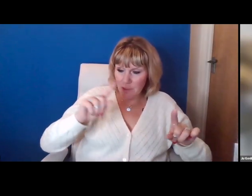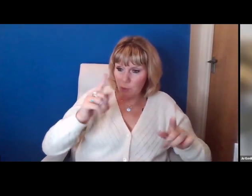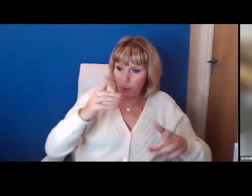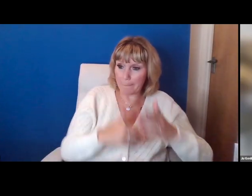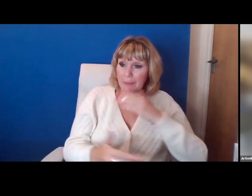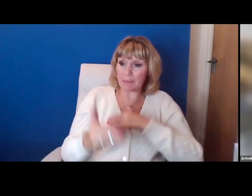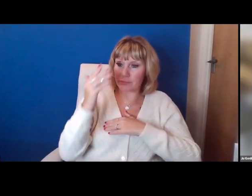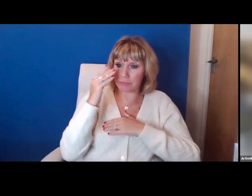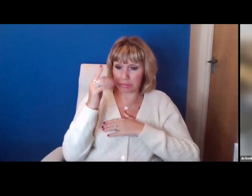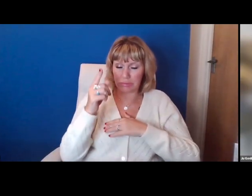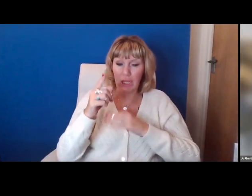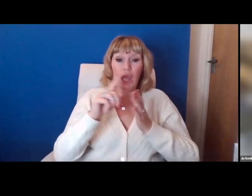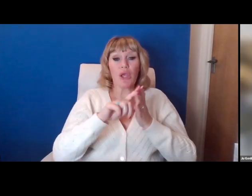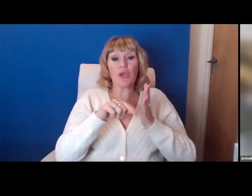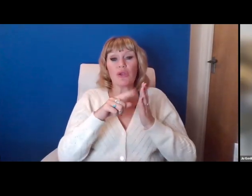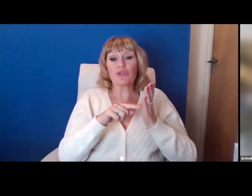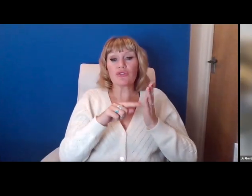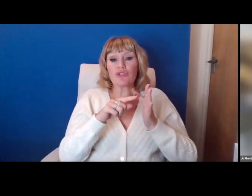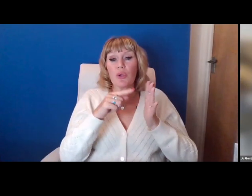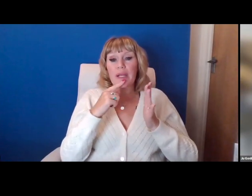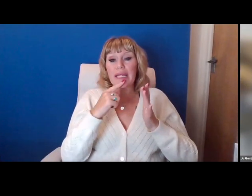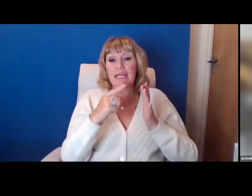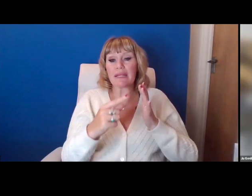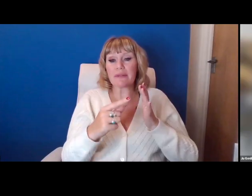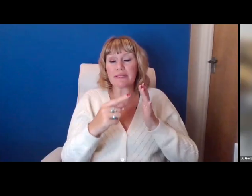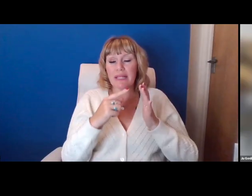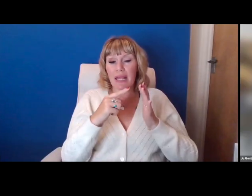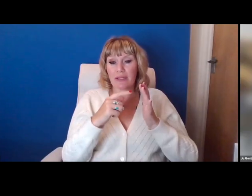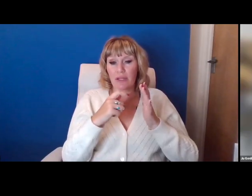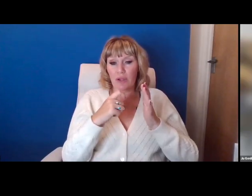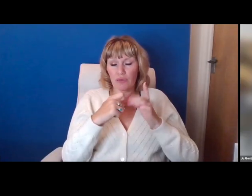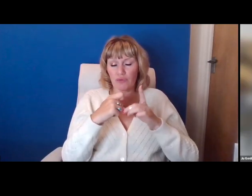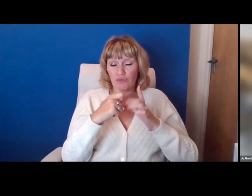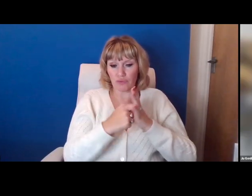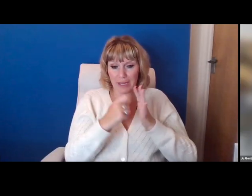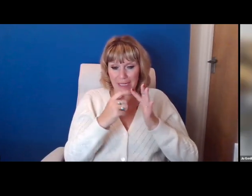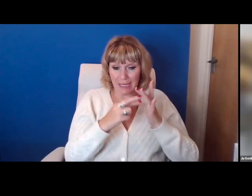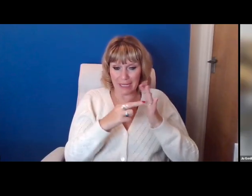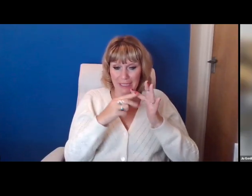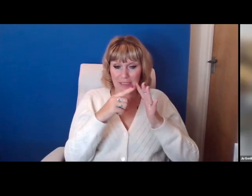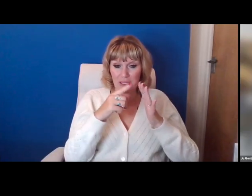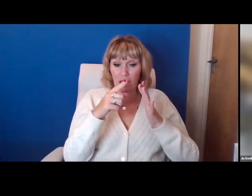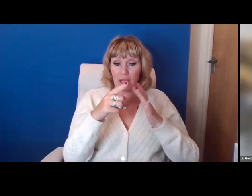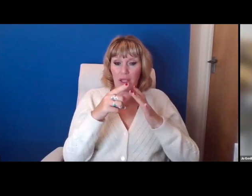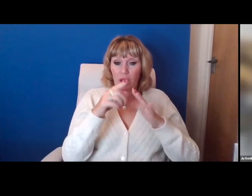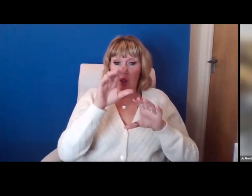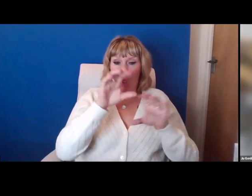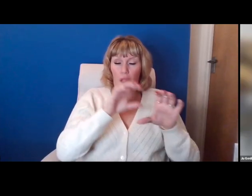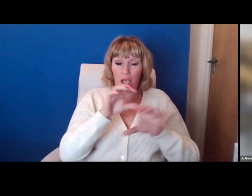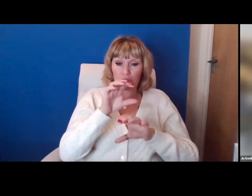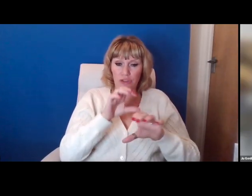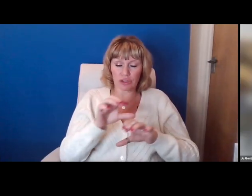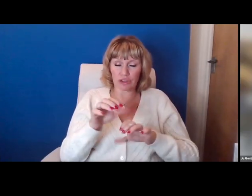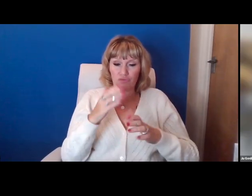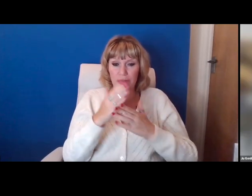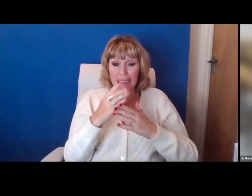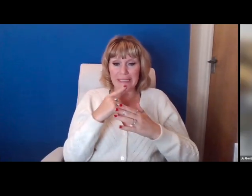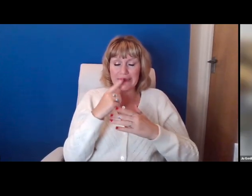Julie was just commenting on Renee's collage. Love this, Renee. Really tells the story.